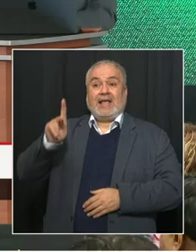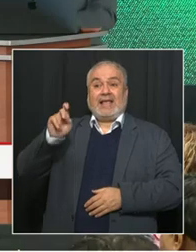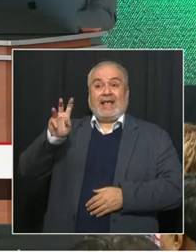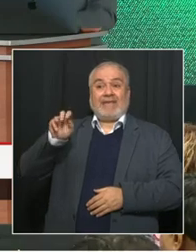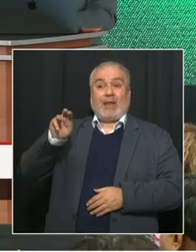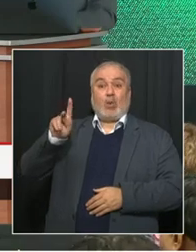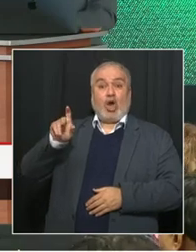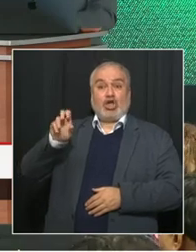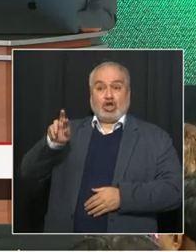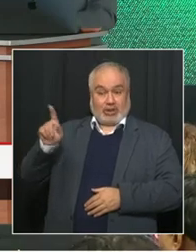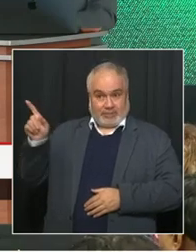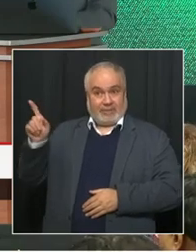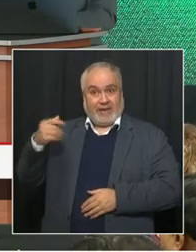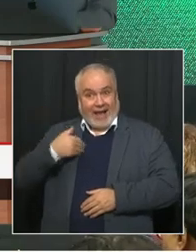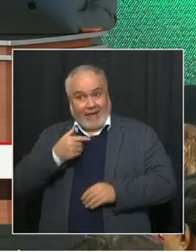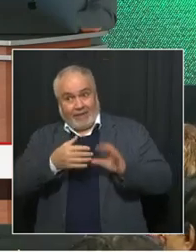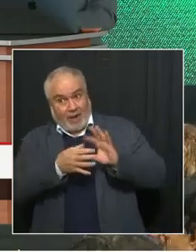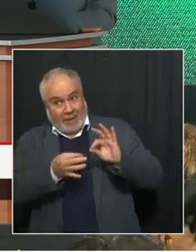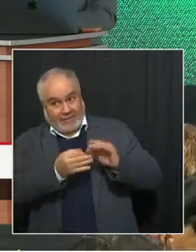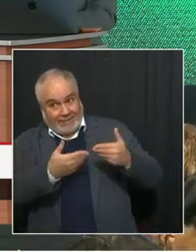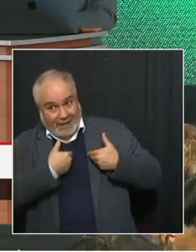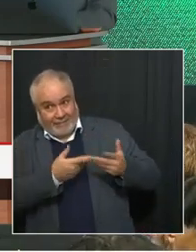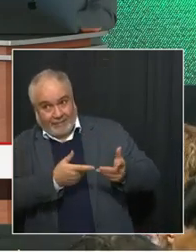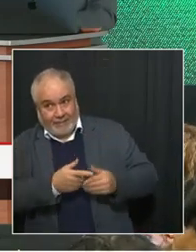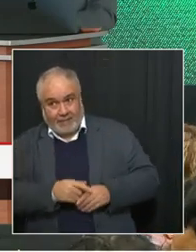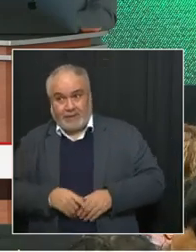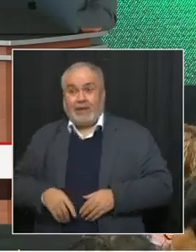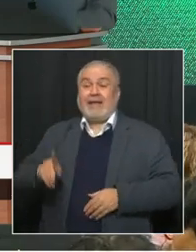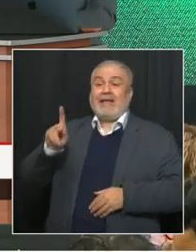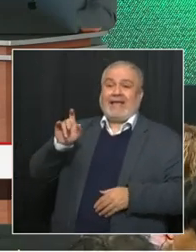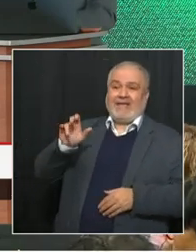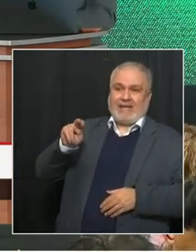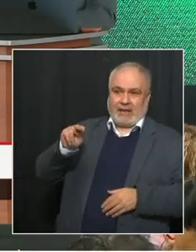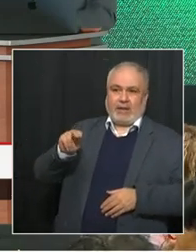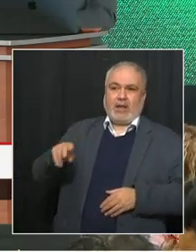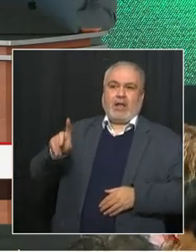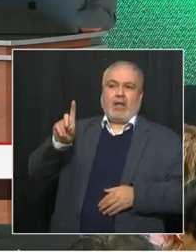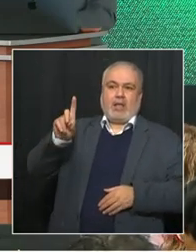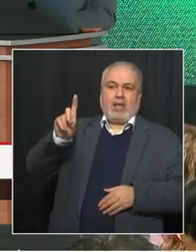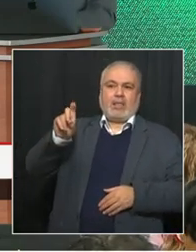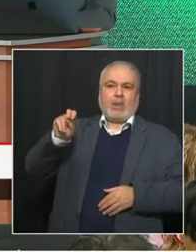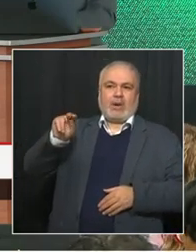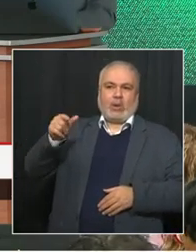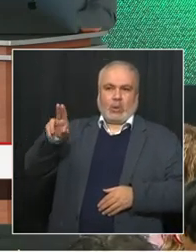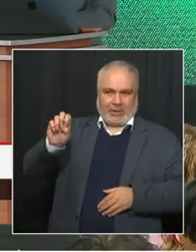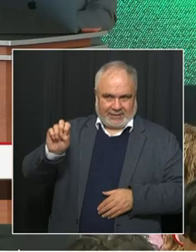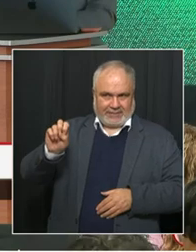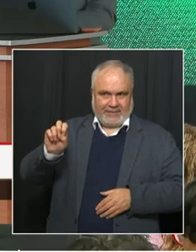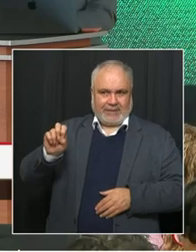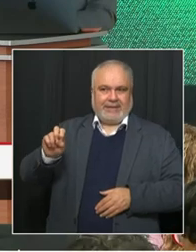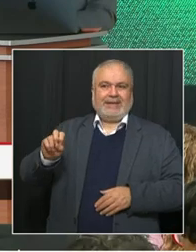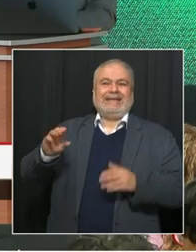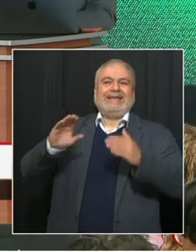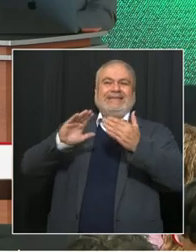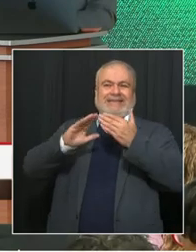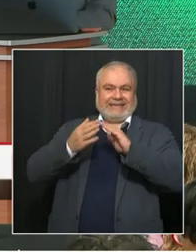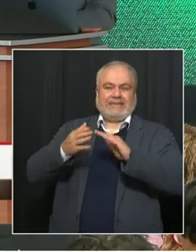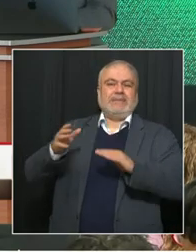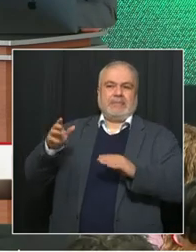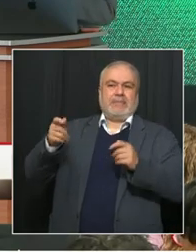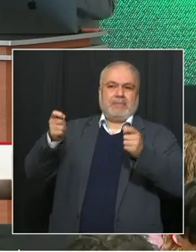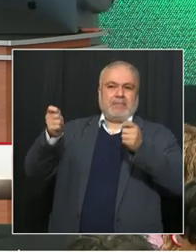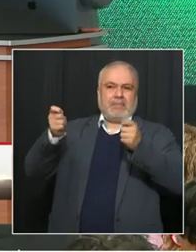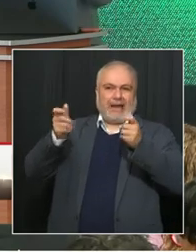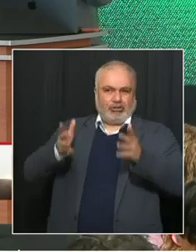health. I just would add, every December we have a year-end cabinet meeting that the mayor hosts. And each year she has